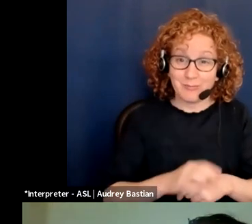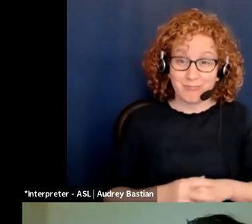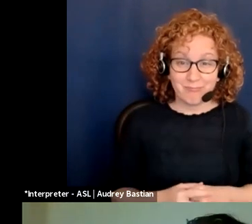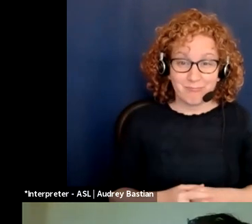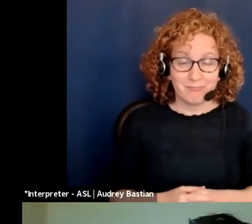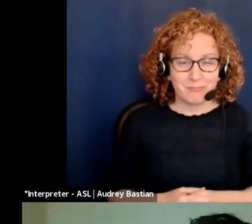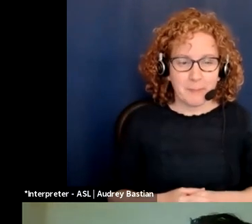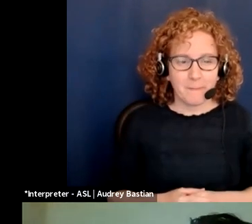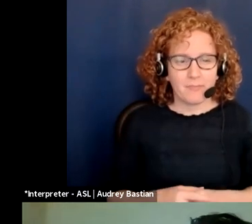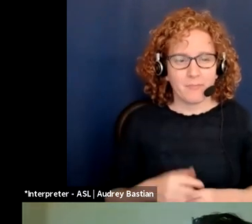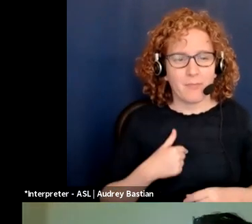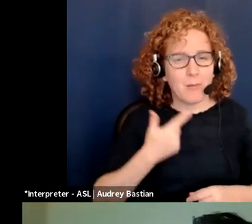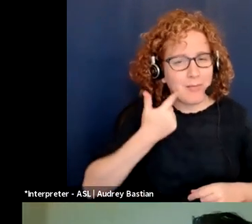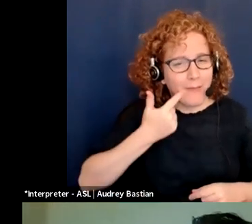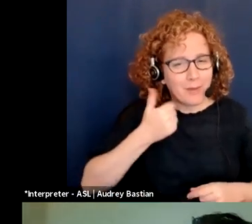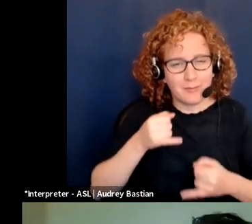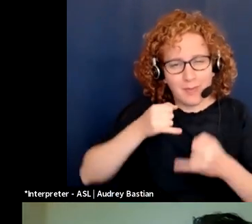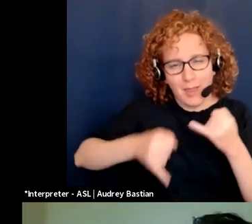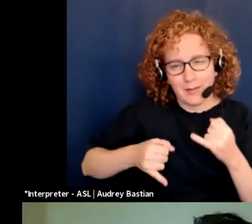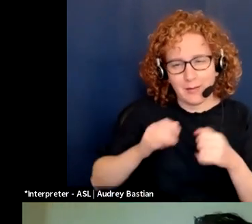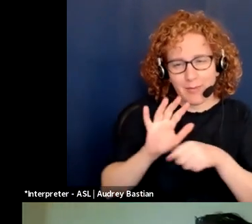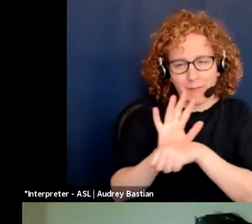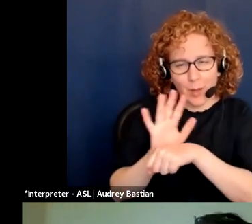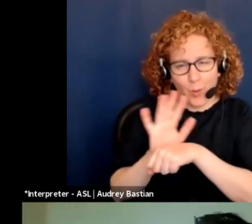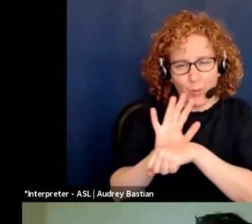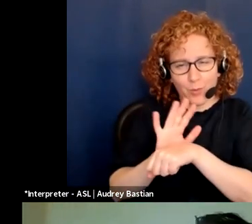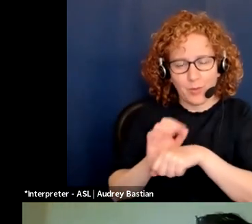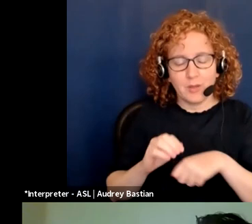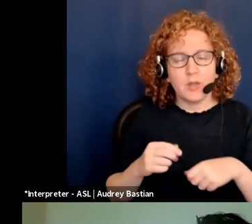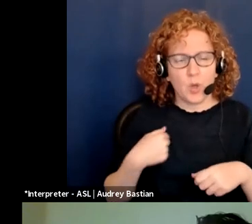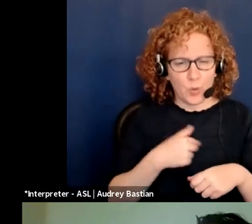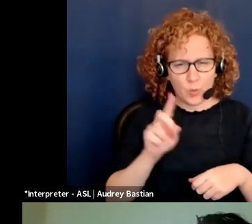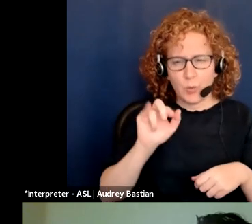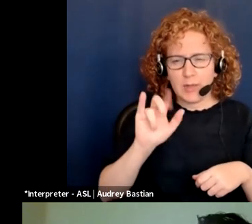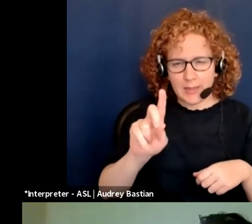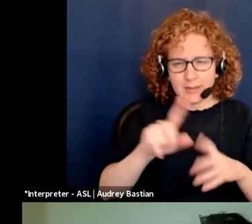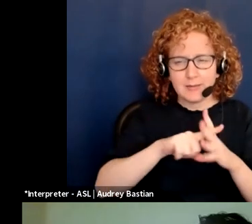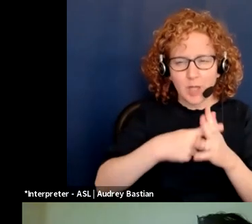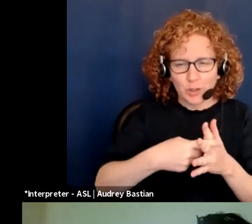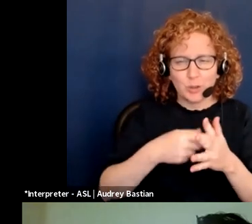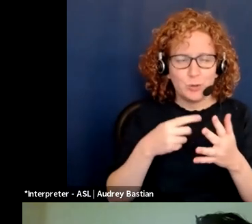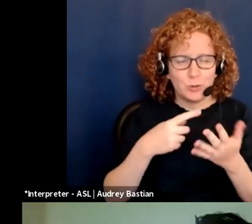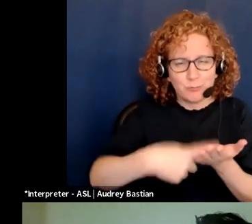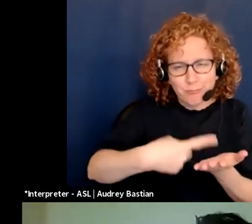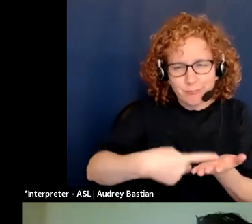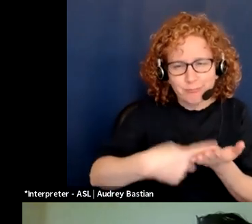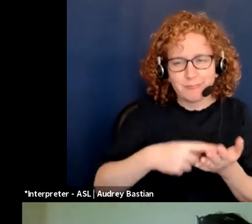And I was laughing at the end of the video because we did start to get into how